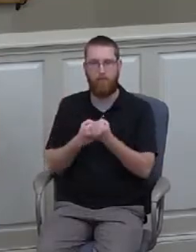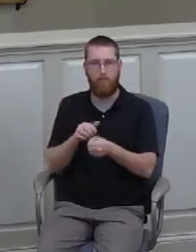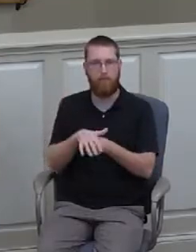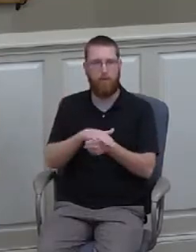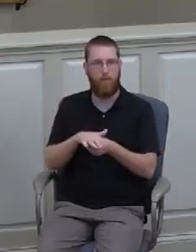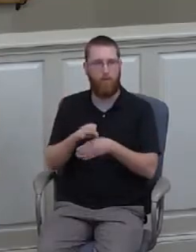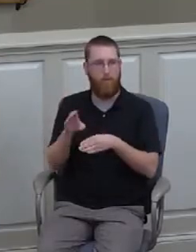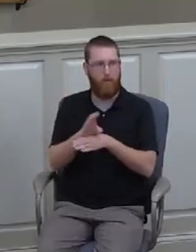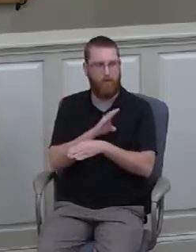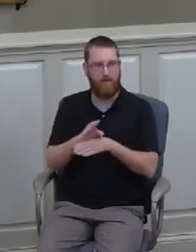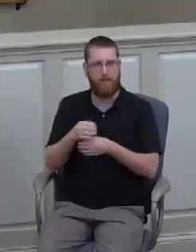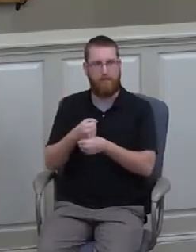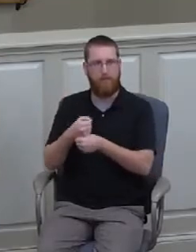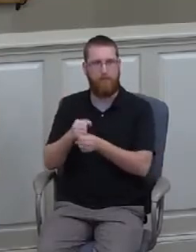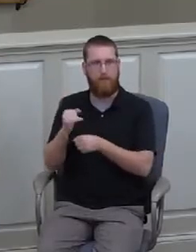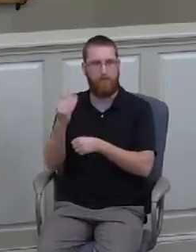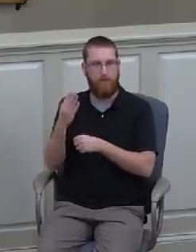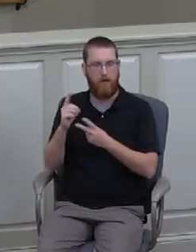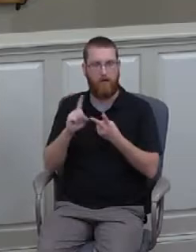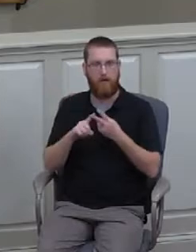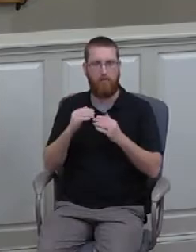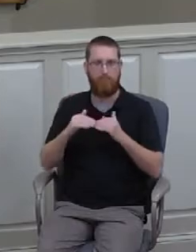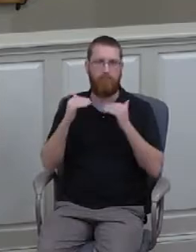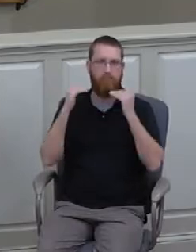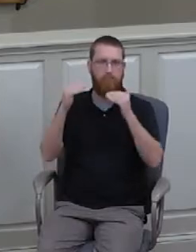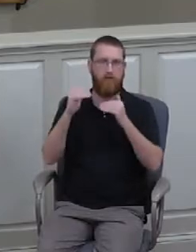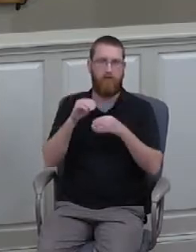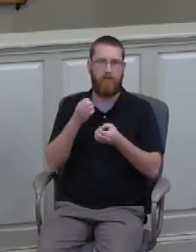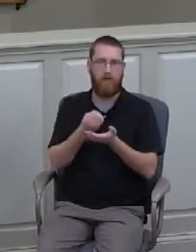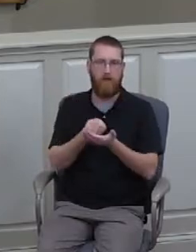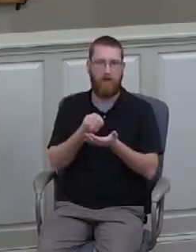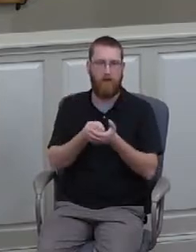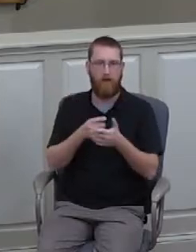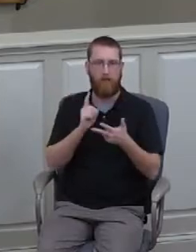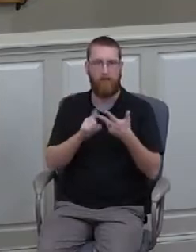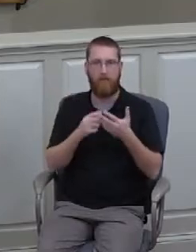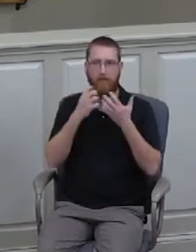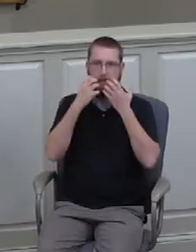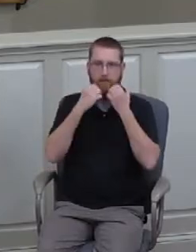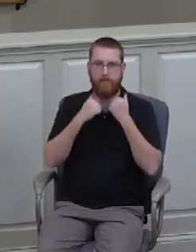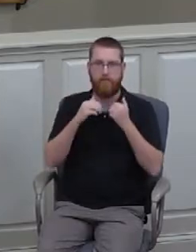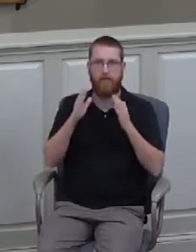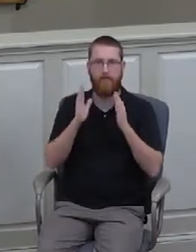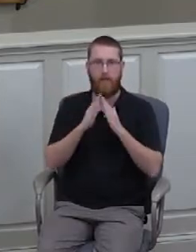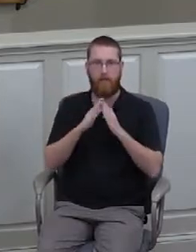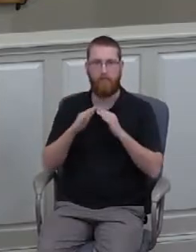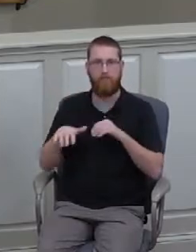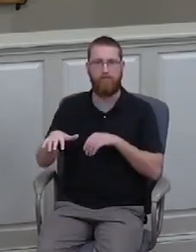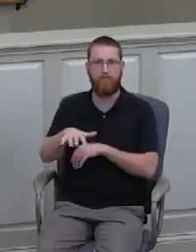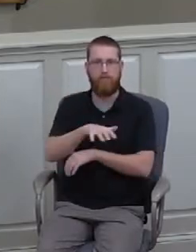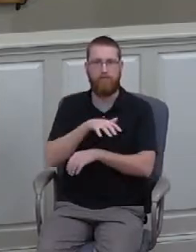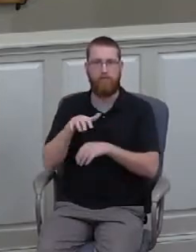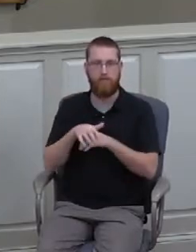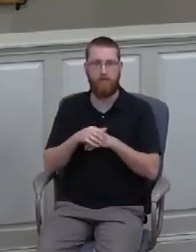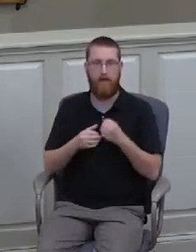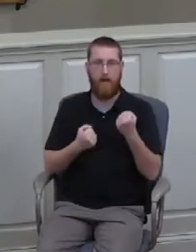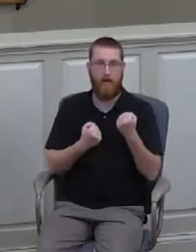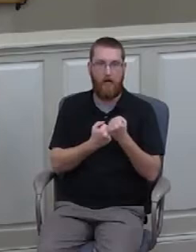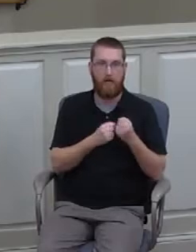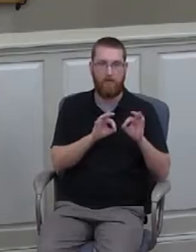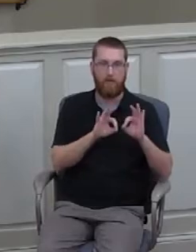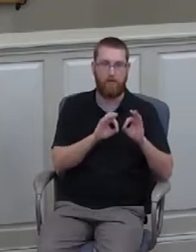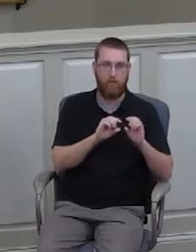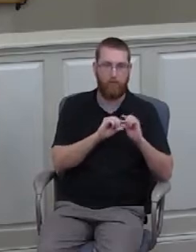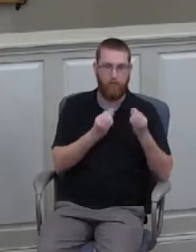businesses that create jobs, boost our local economy, and preserve our neighborhoods, and whereas advocacy groups as well as public and